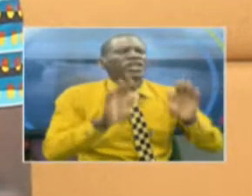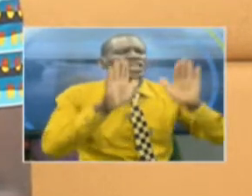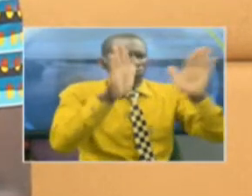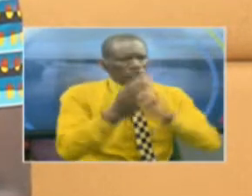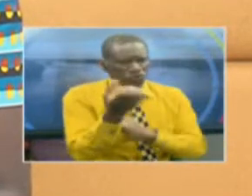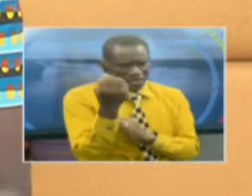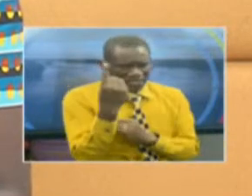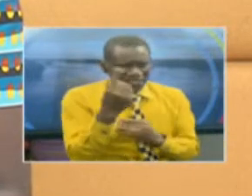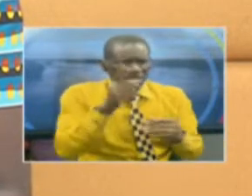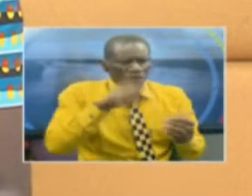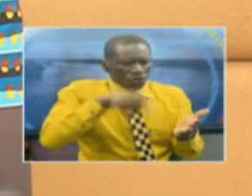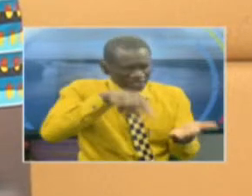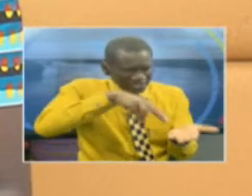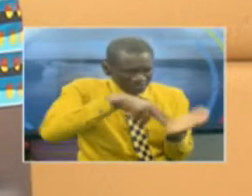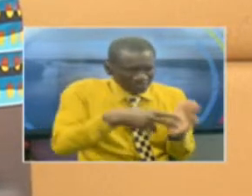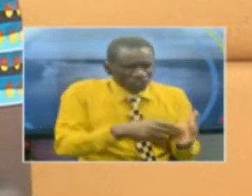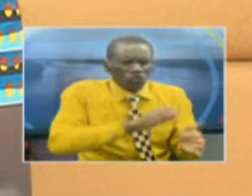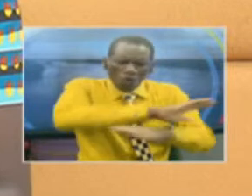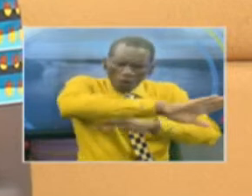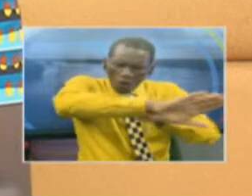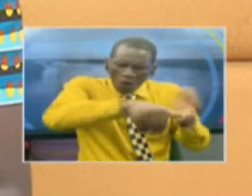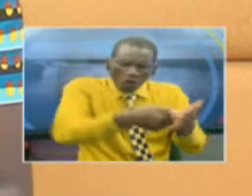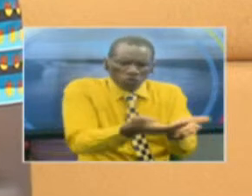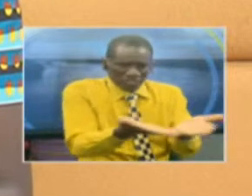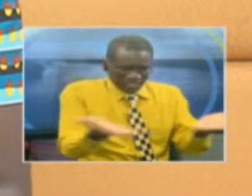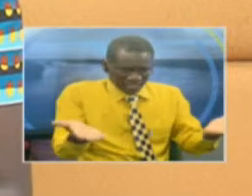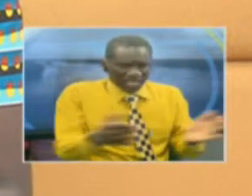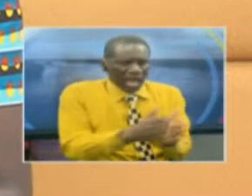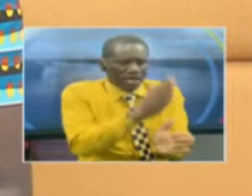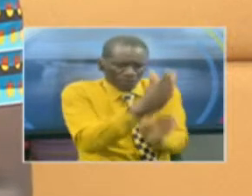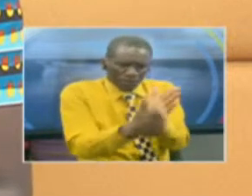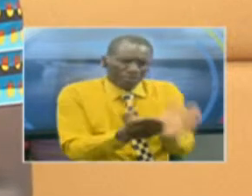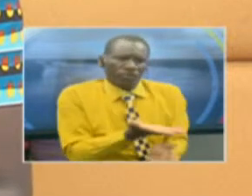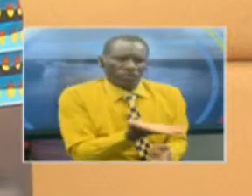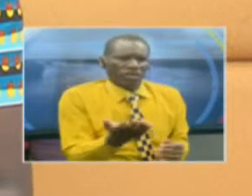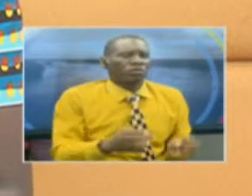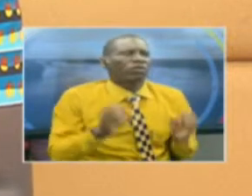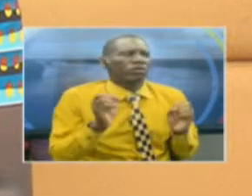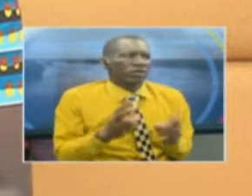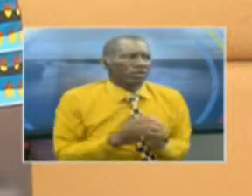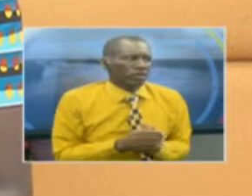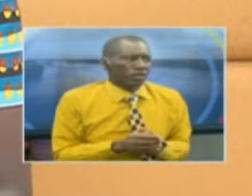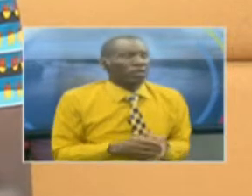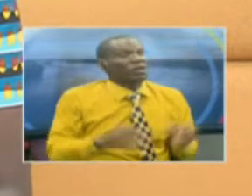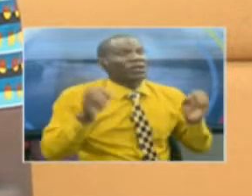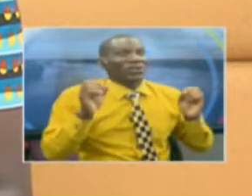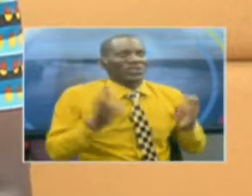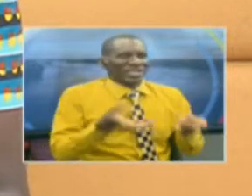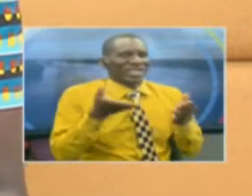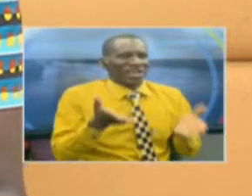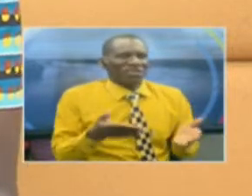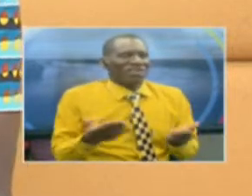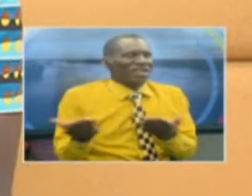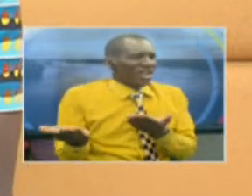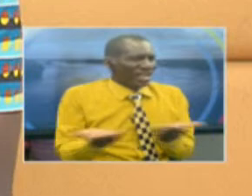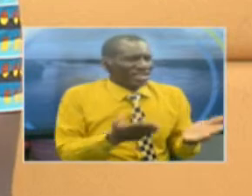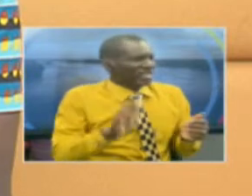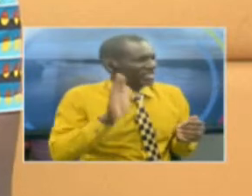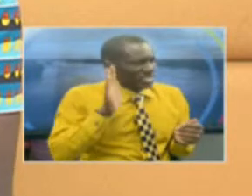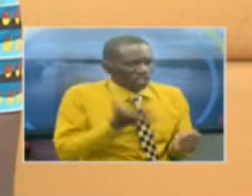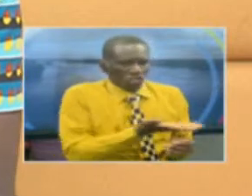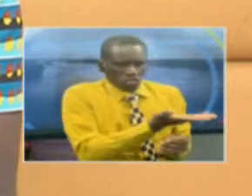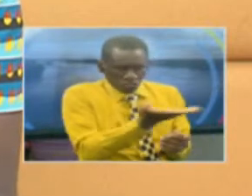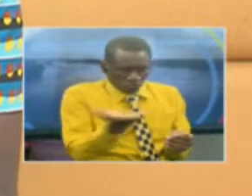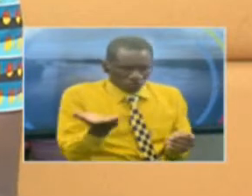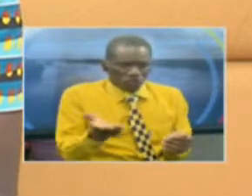understand what it means for all those factors and prepare for them. Okay. Yes. All right. Now let's hear those who walk